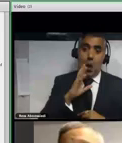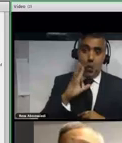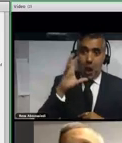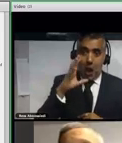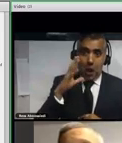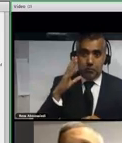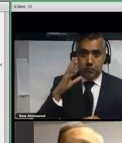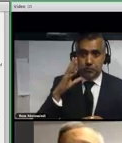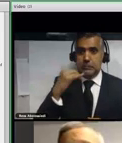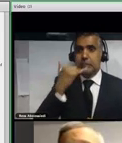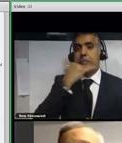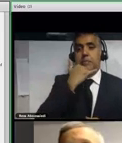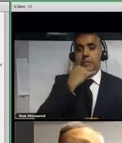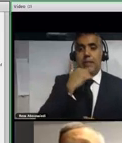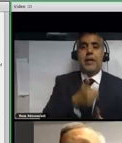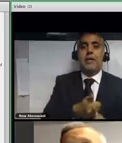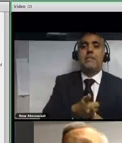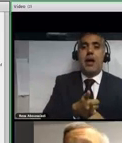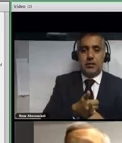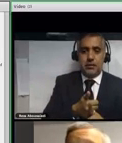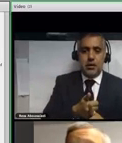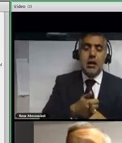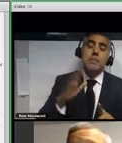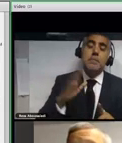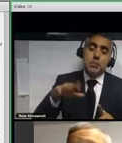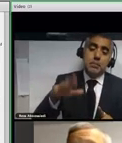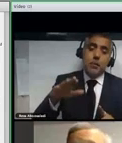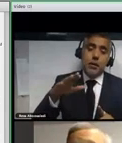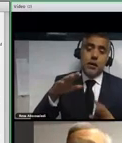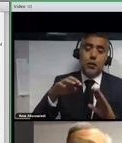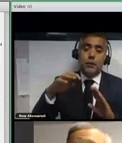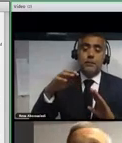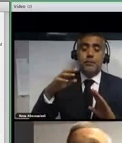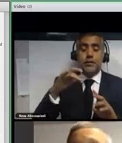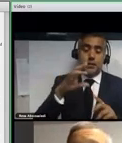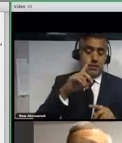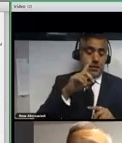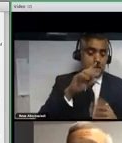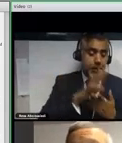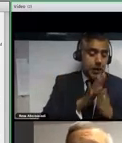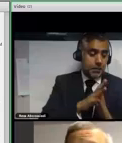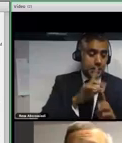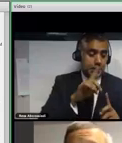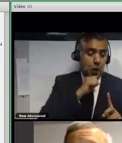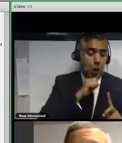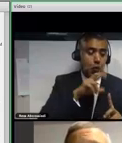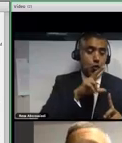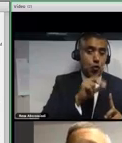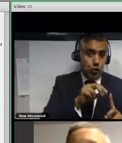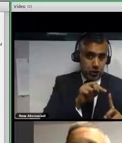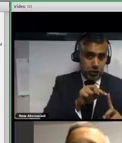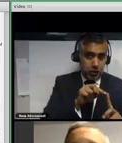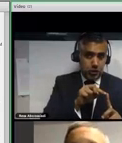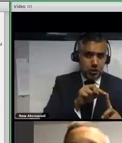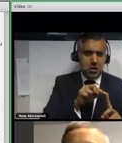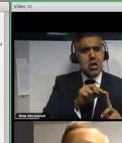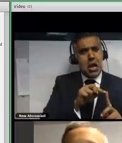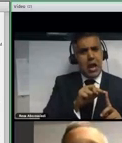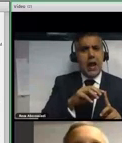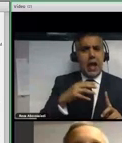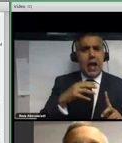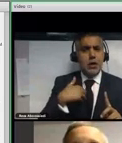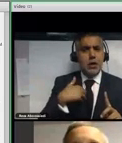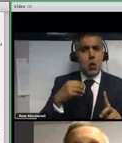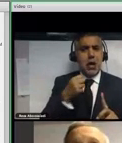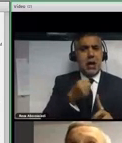the impact of disability, because if somebody became disabled when they were 30 years old, it obviously had no